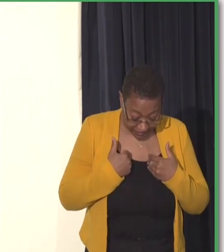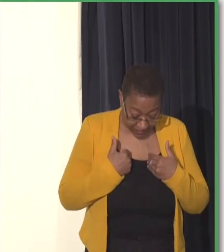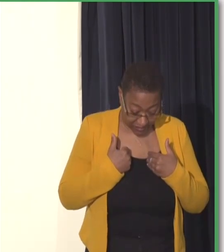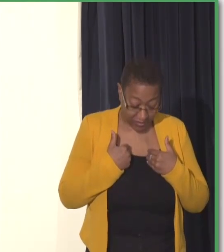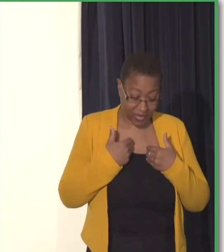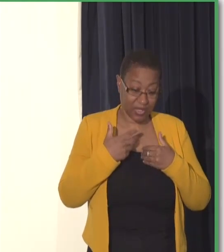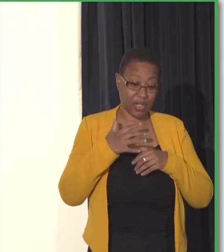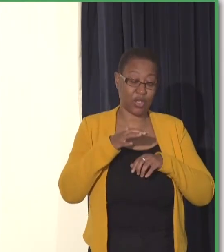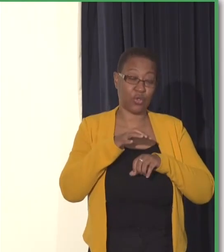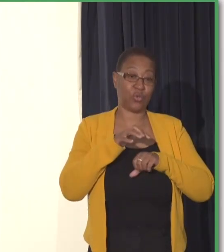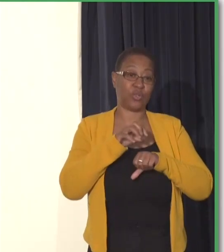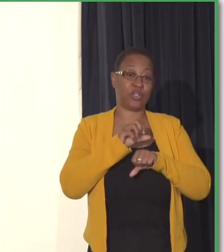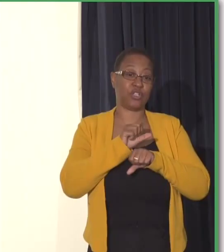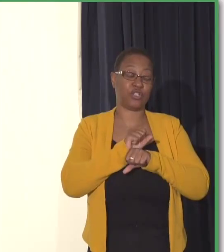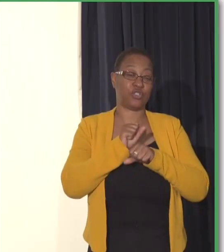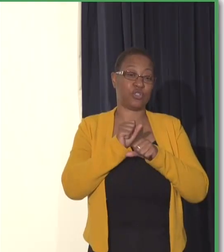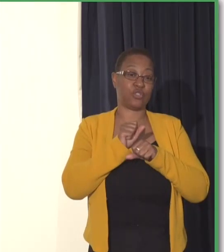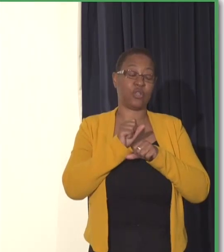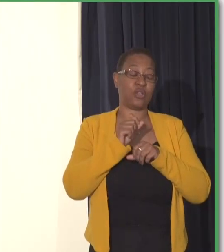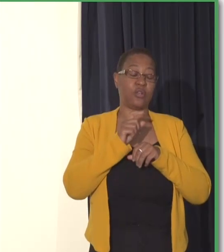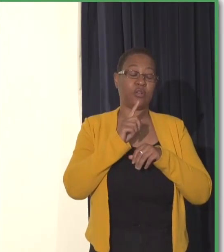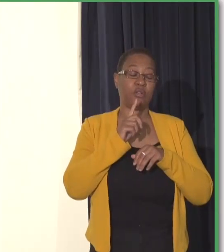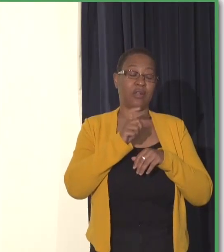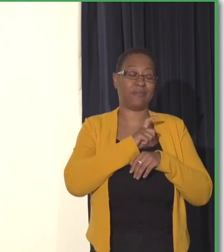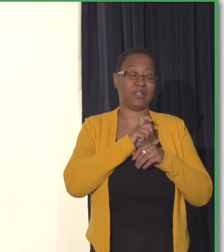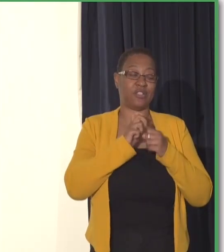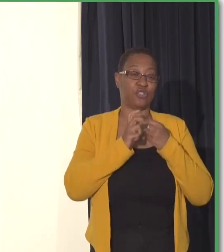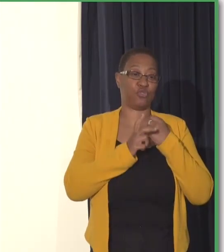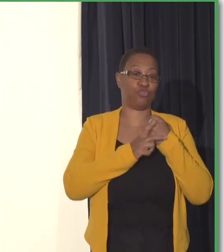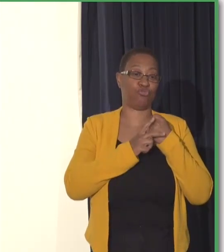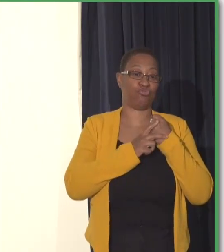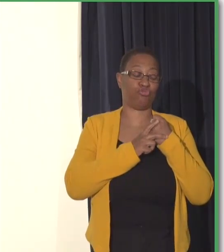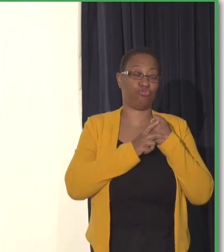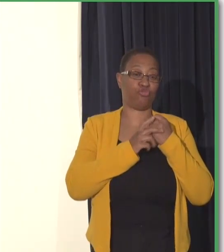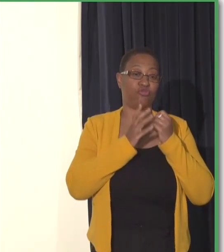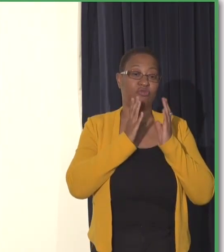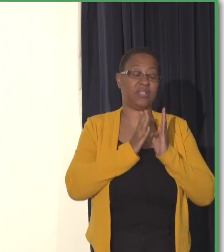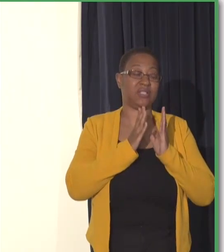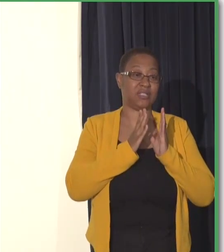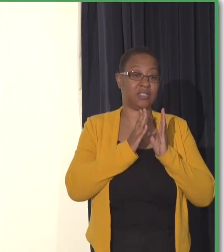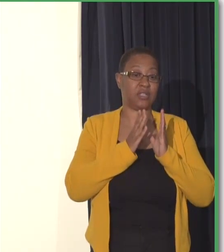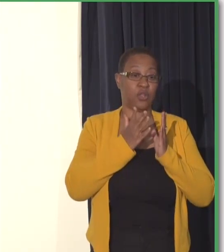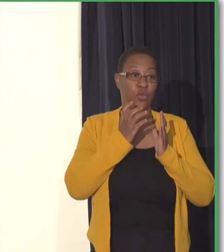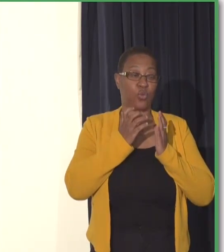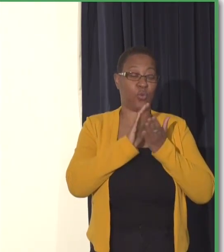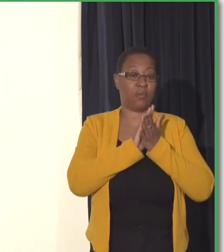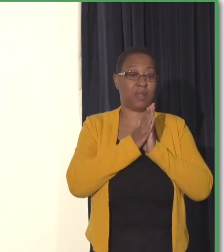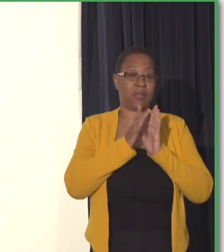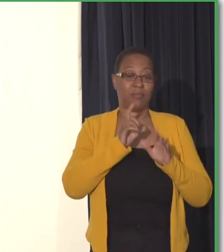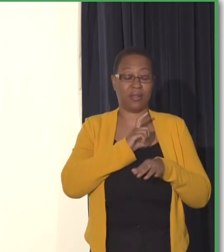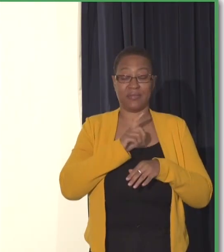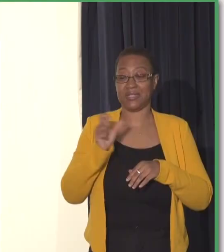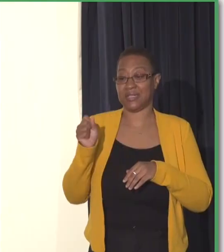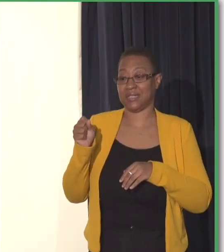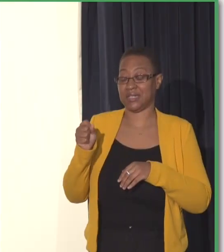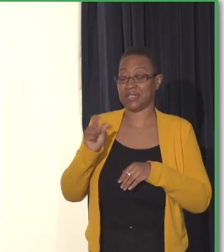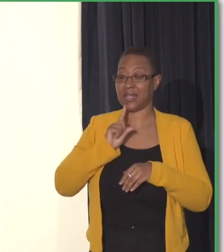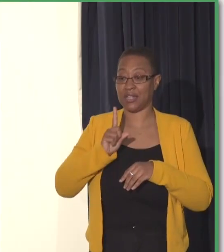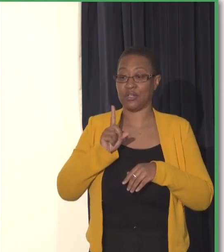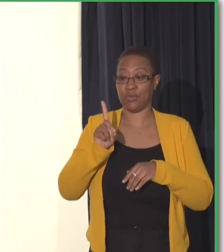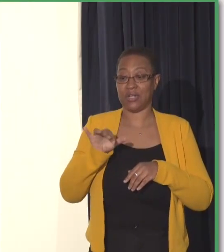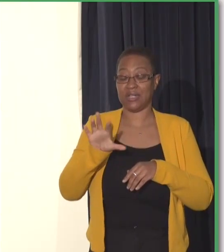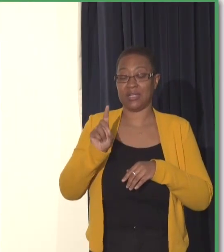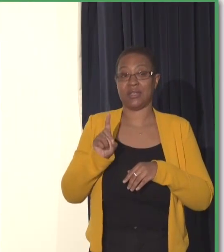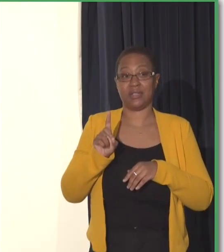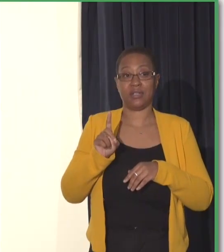reserves who were reserves and said they wanted to become officers? Yes, we did. We had a